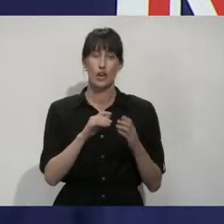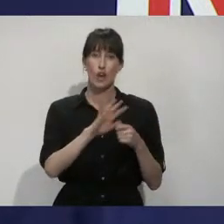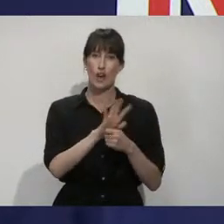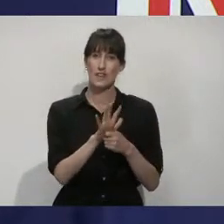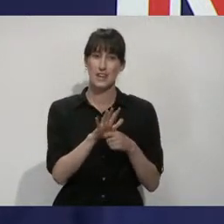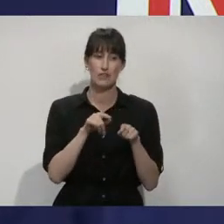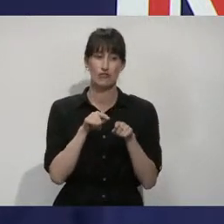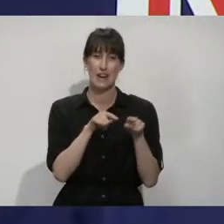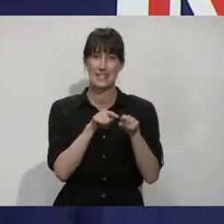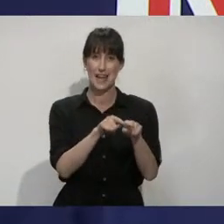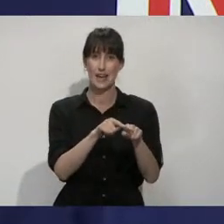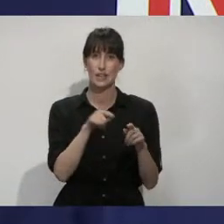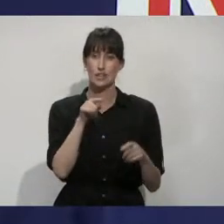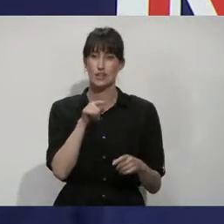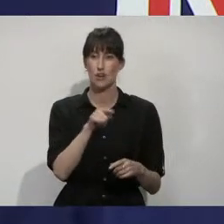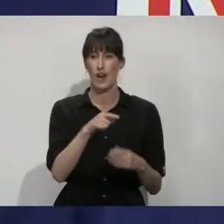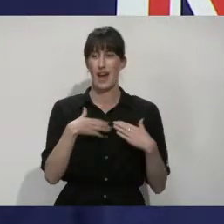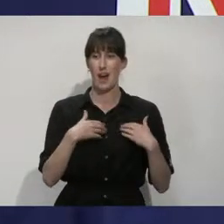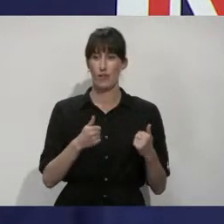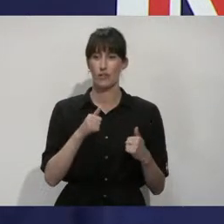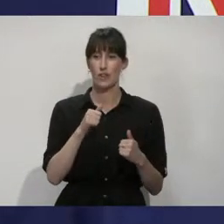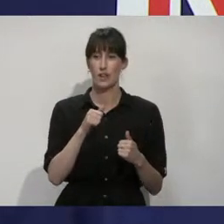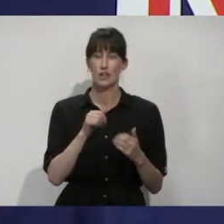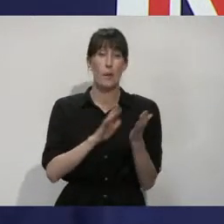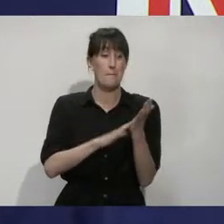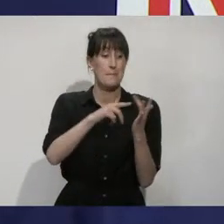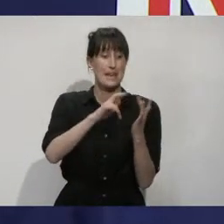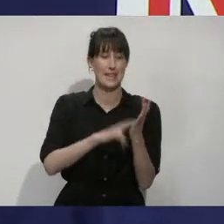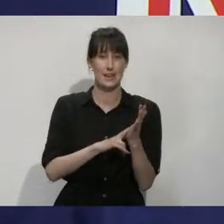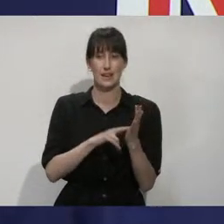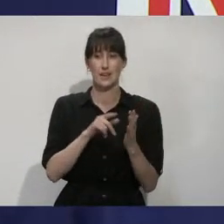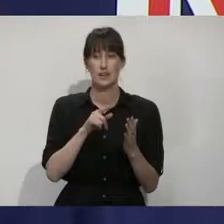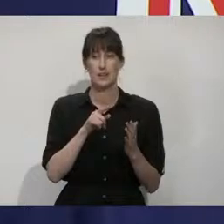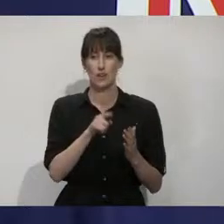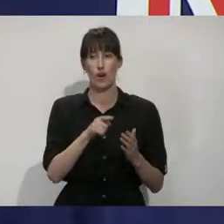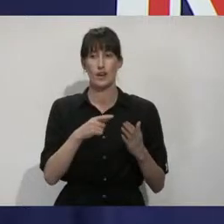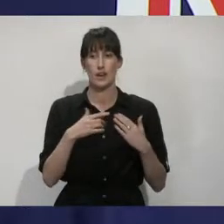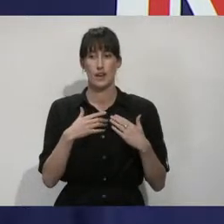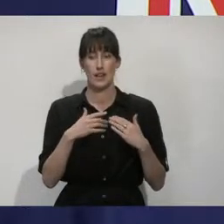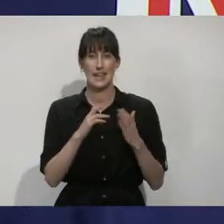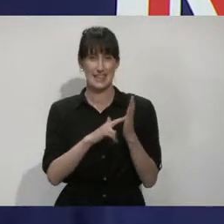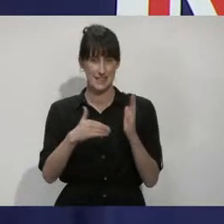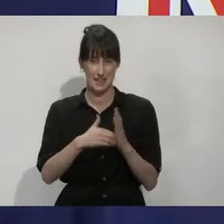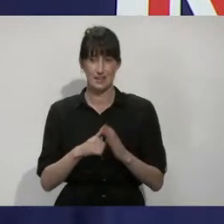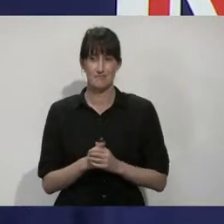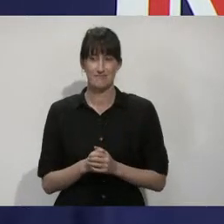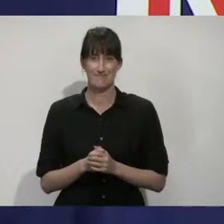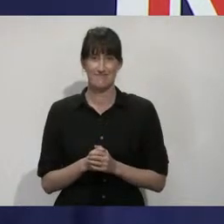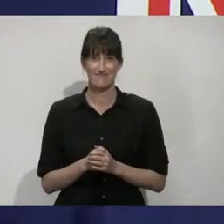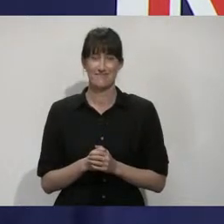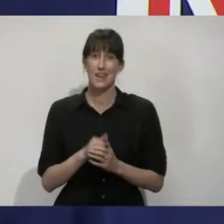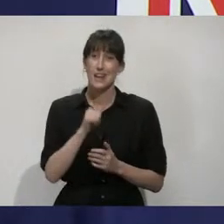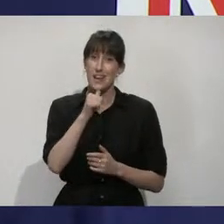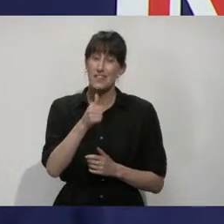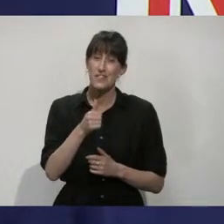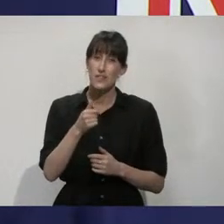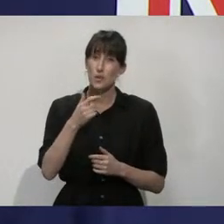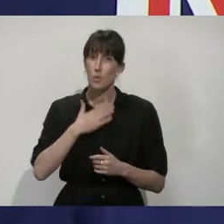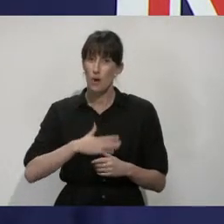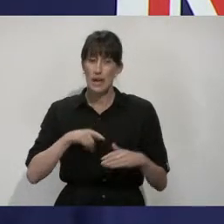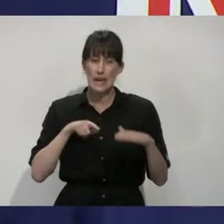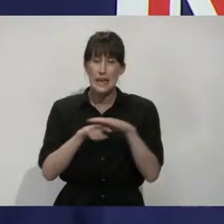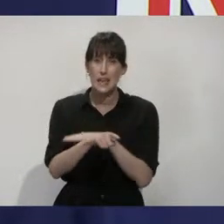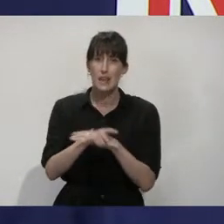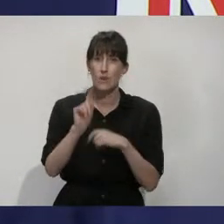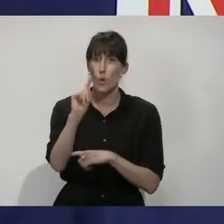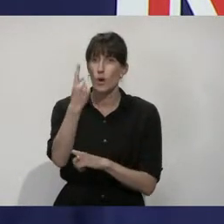help@covidtracer.min.health.nz. With regard to the number of exemptions for those seeking to enter or leave Auckland,